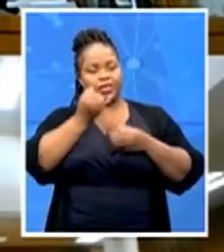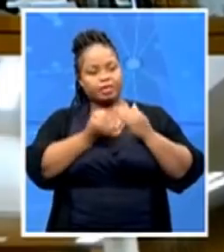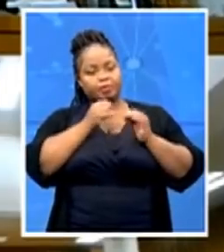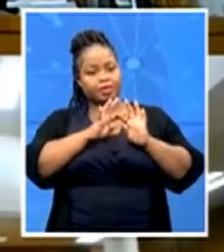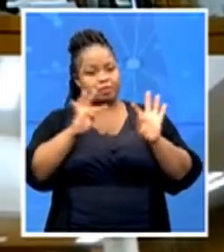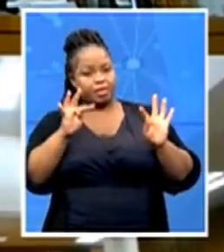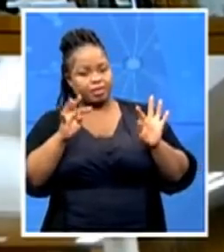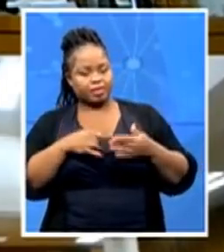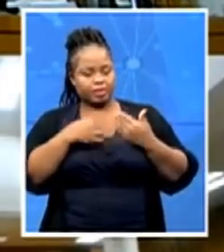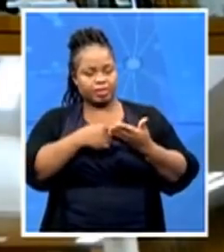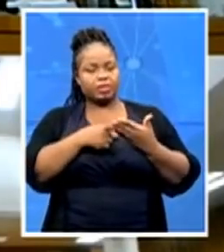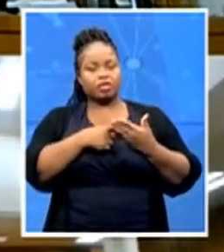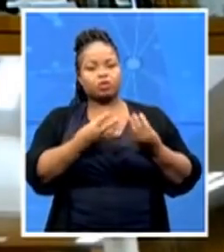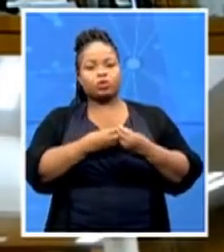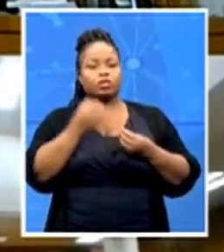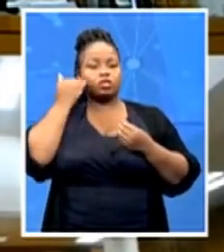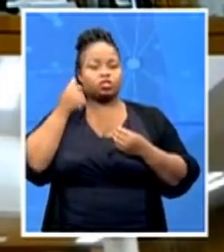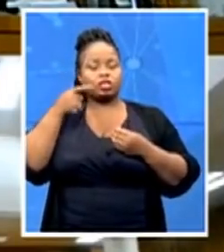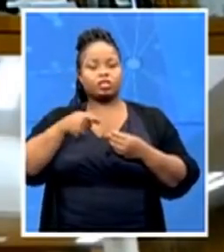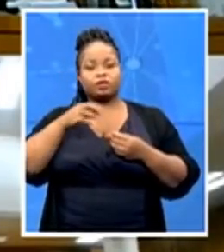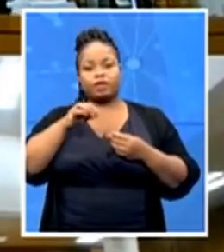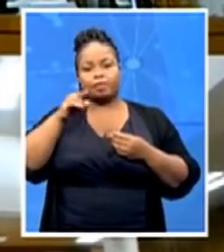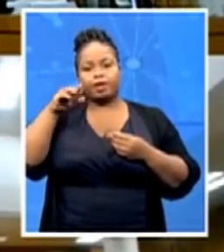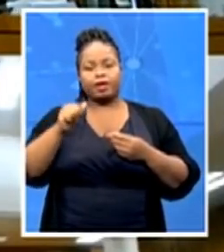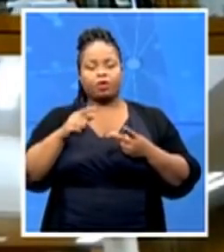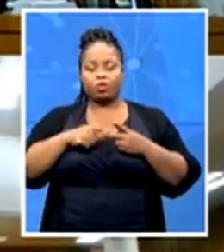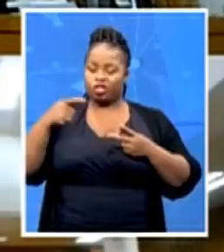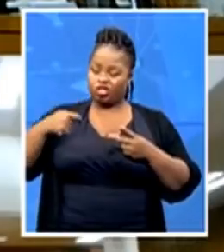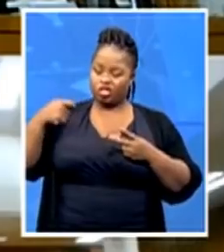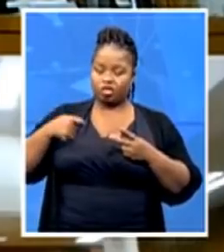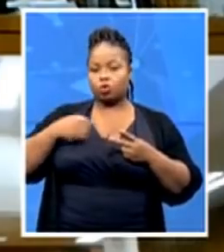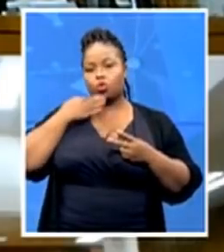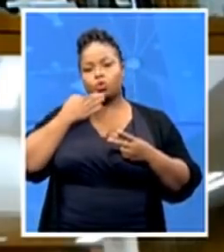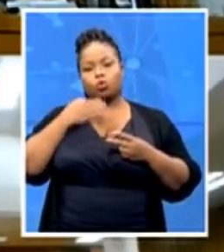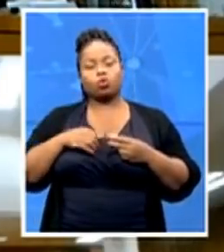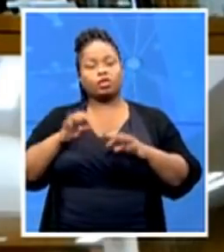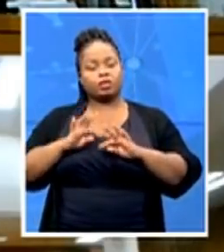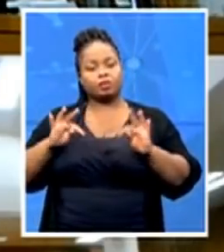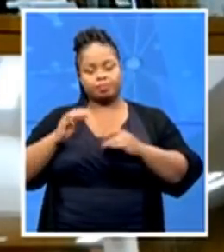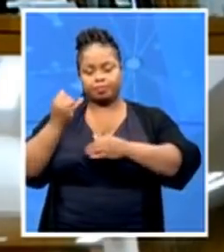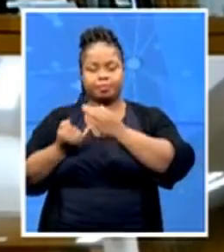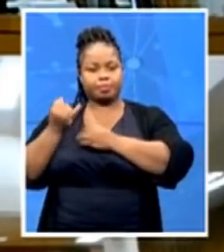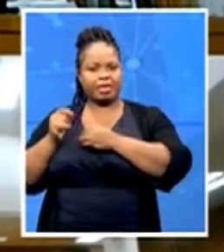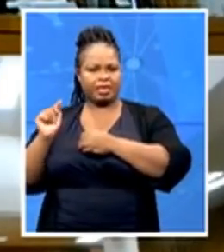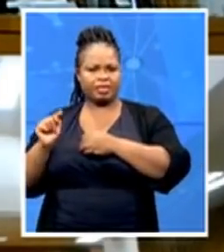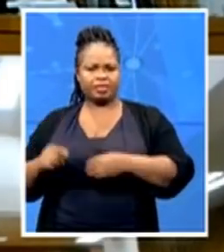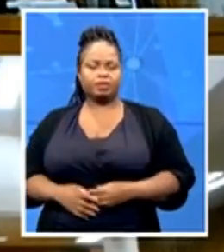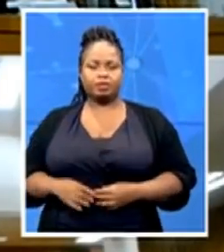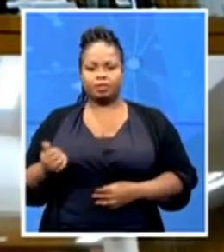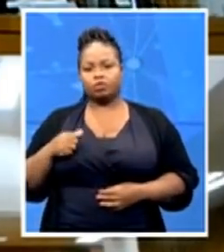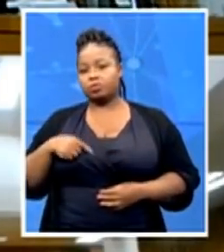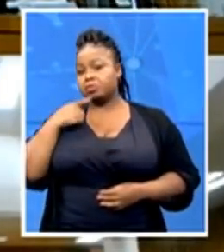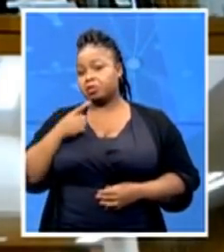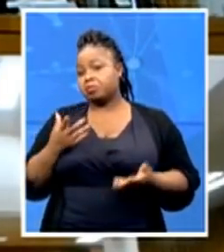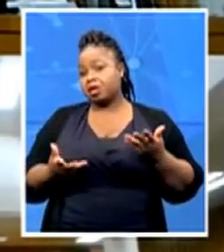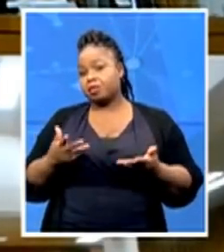or B, a judge to the independent panel. Having said that, there may be separation of powers implications for